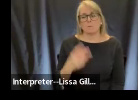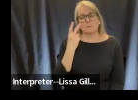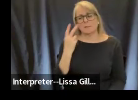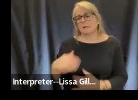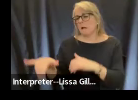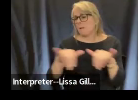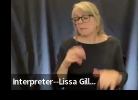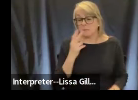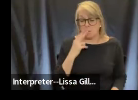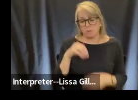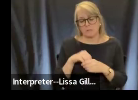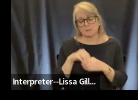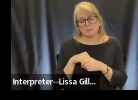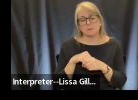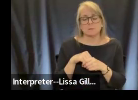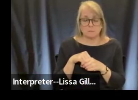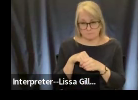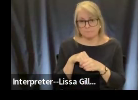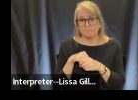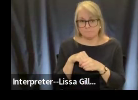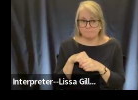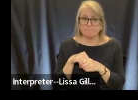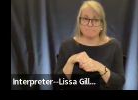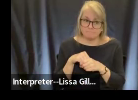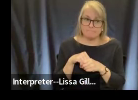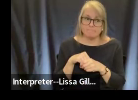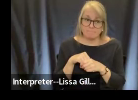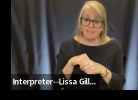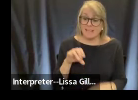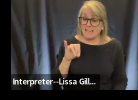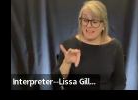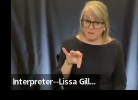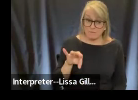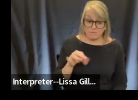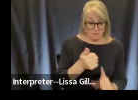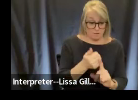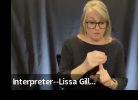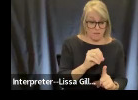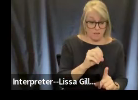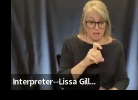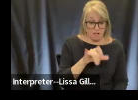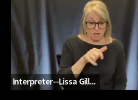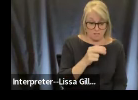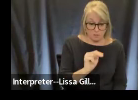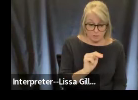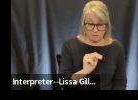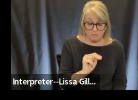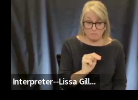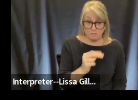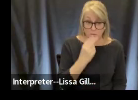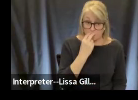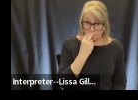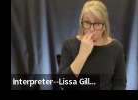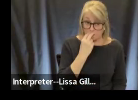smoking indoors, especially those who are on oxygen therapy. This is one of those situations where people